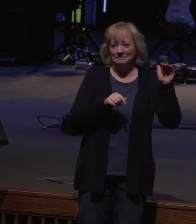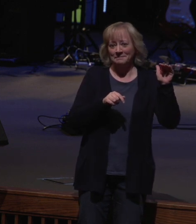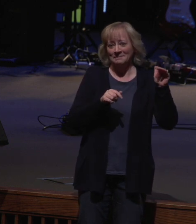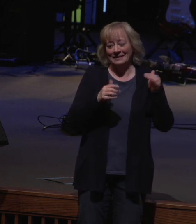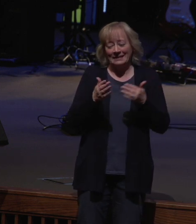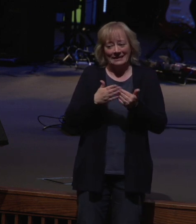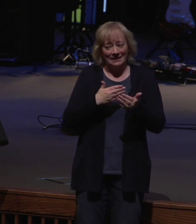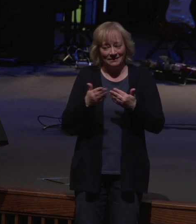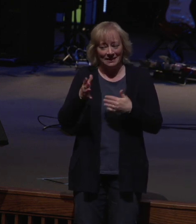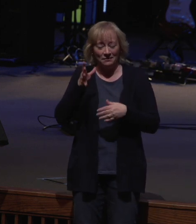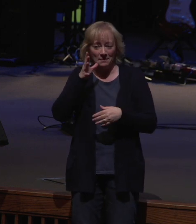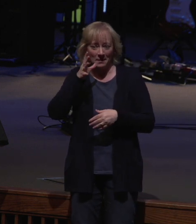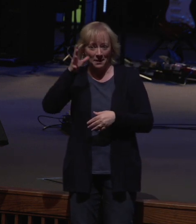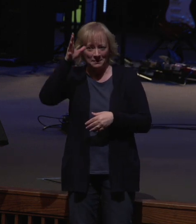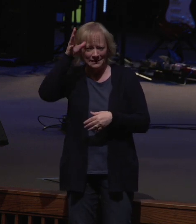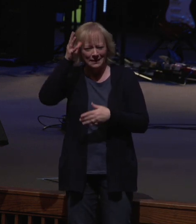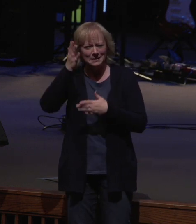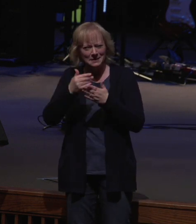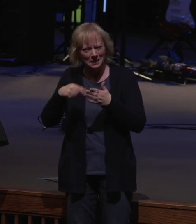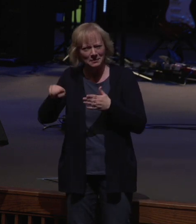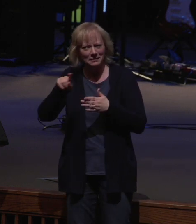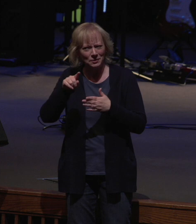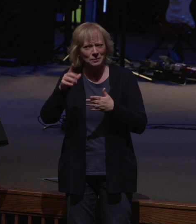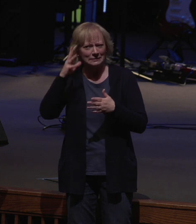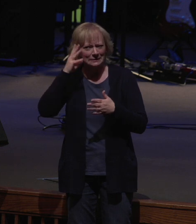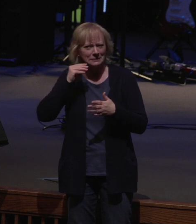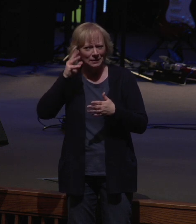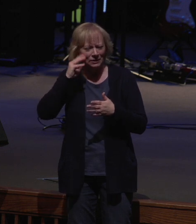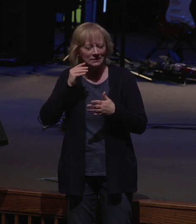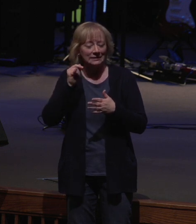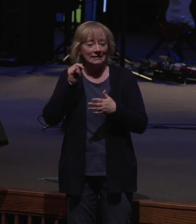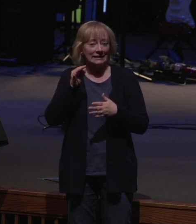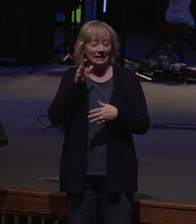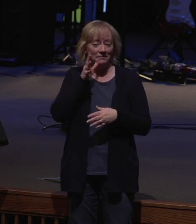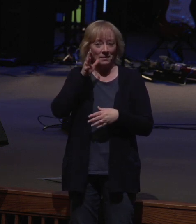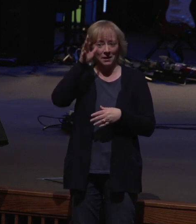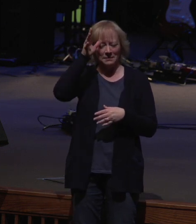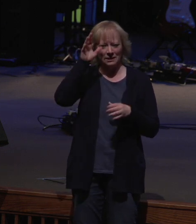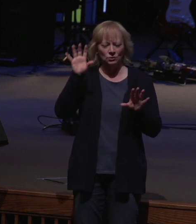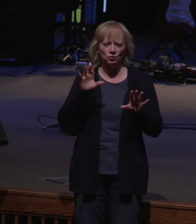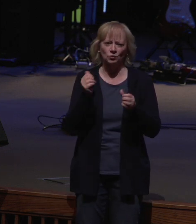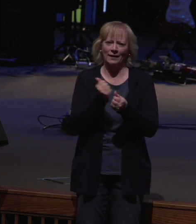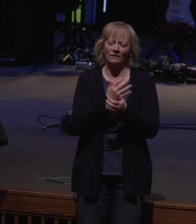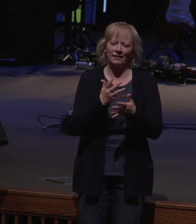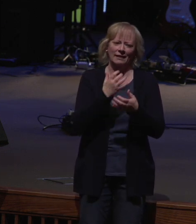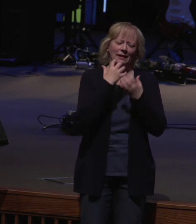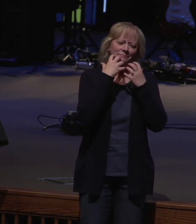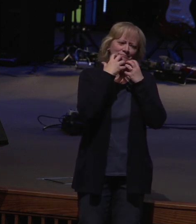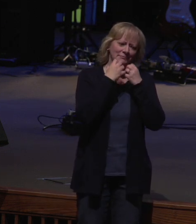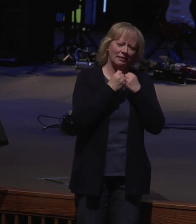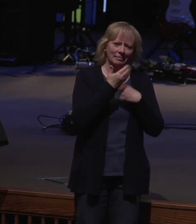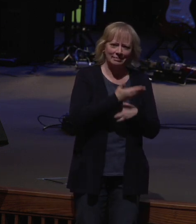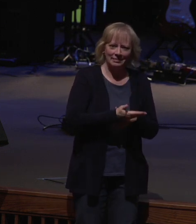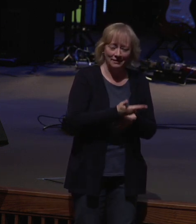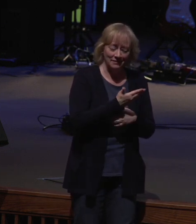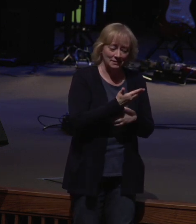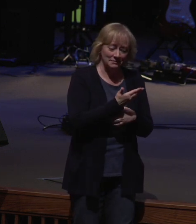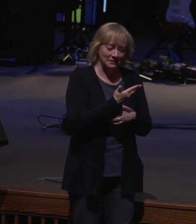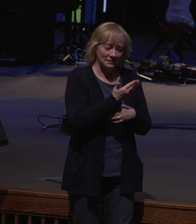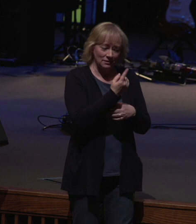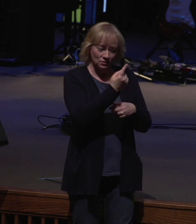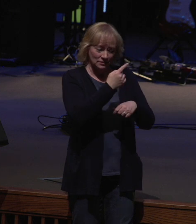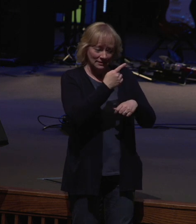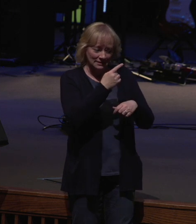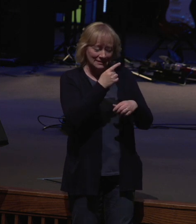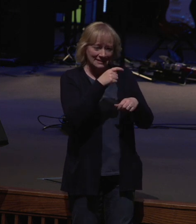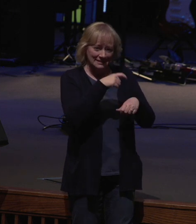even if mom and dad, and some of you have been in this spot, even if mom and dad do all that they can and love them dearly, there comes a point when the child has a